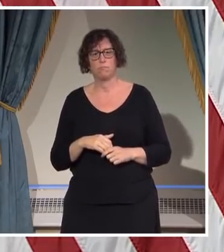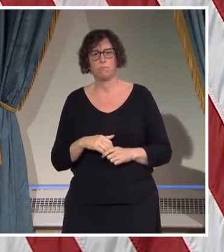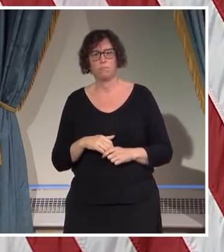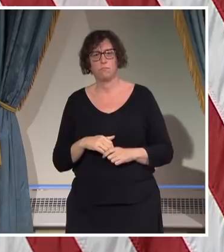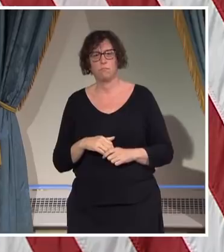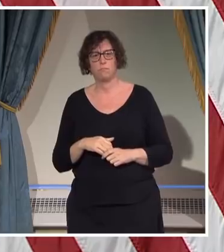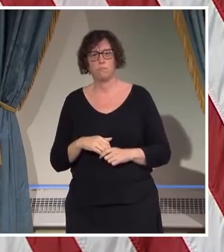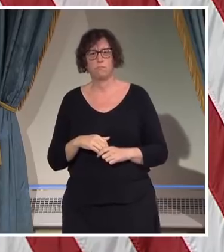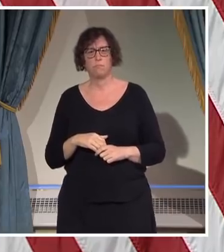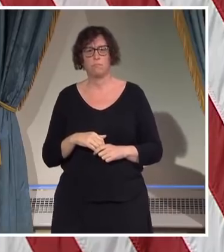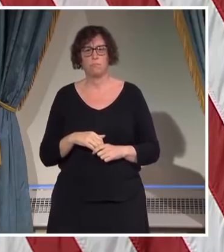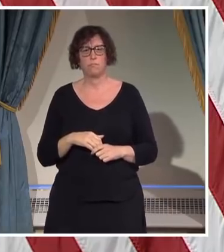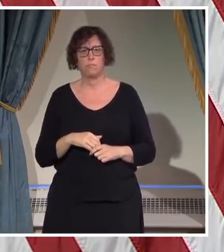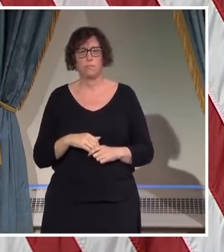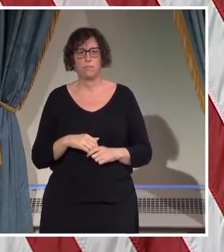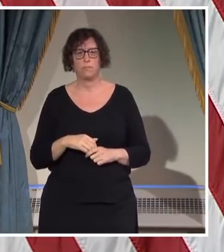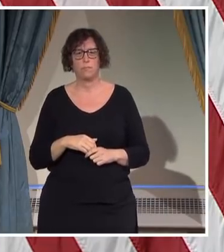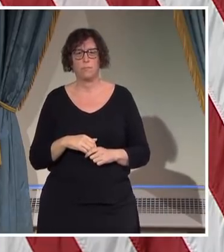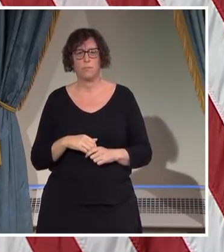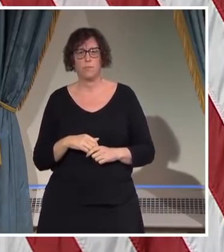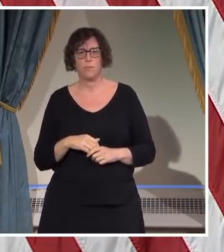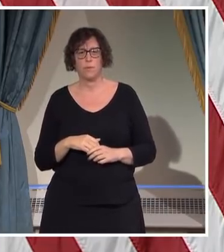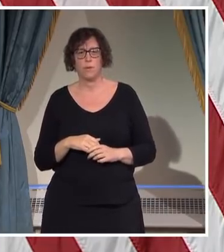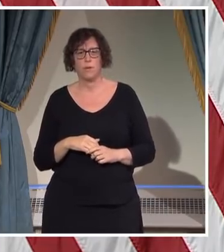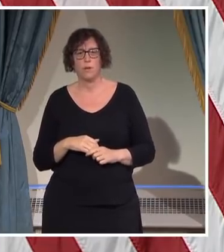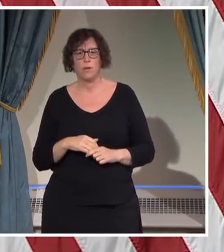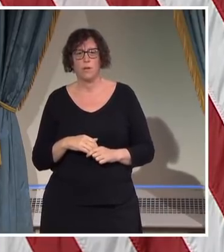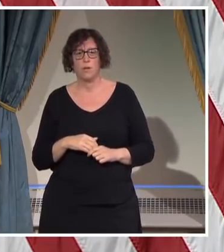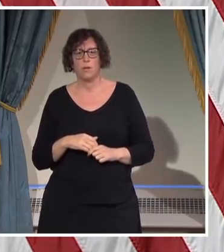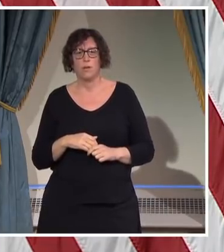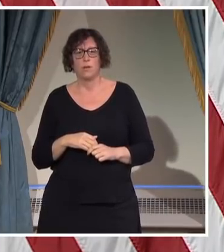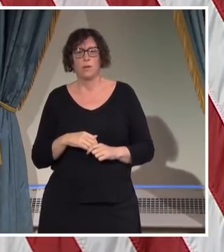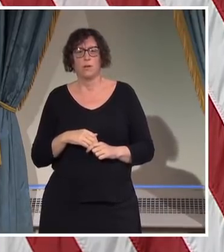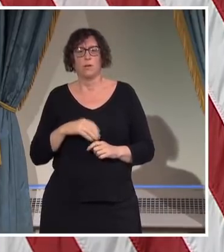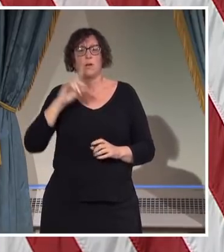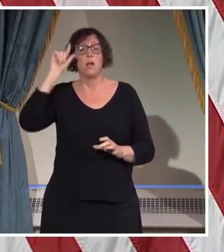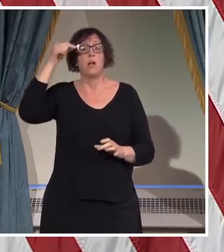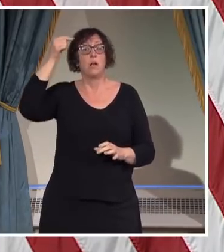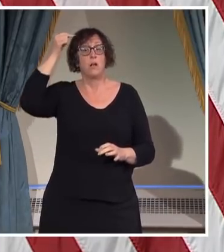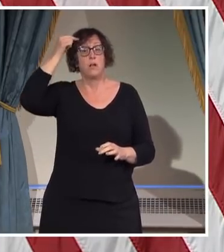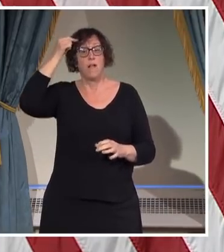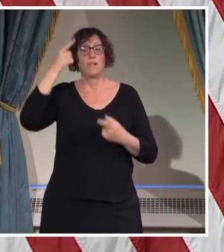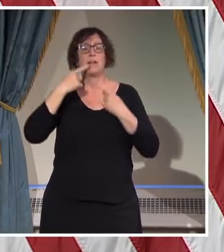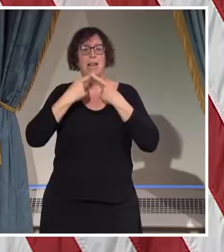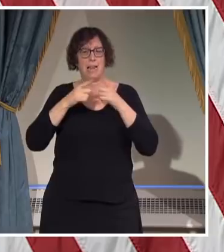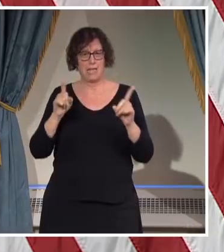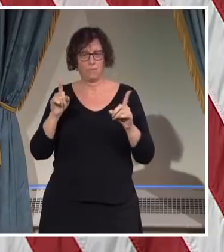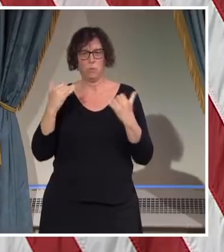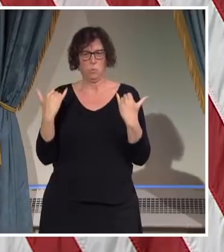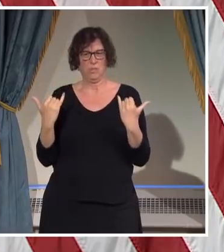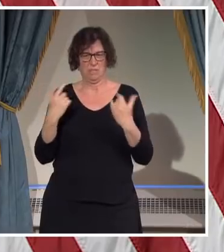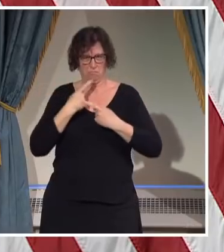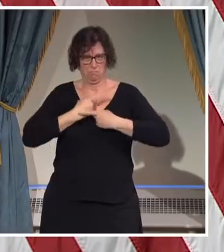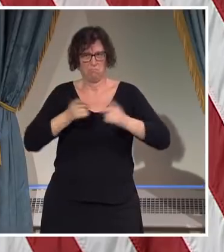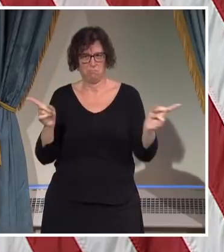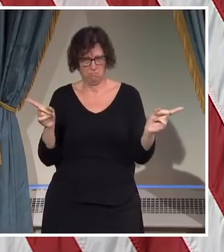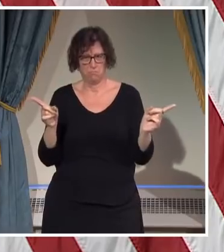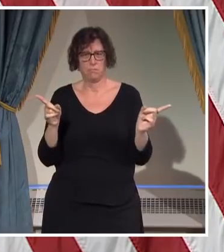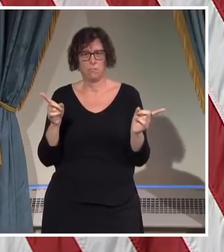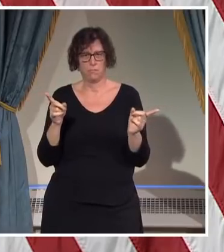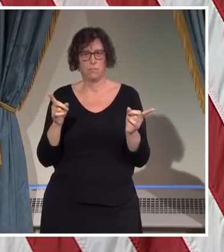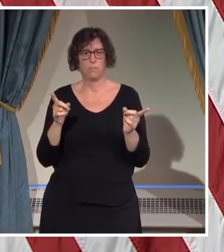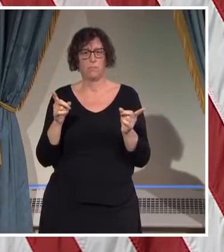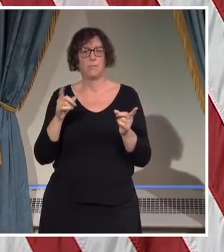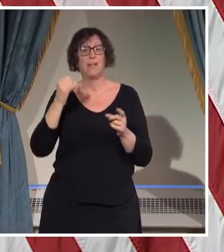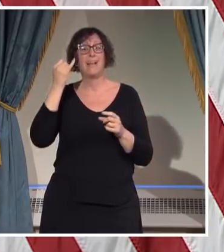I know the governor made an announcement today, which I thought was very good for folks all over the state who are feeling anxiety, who are